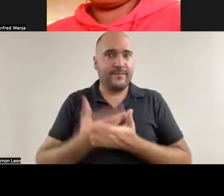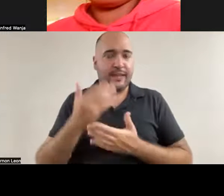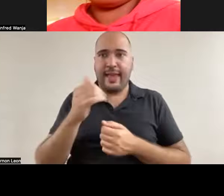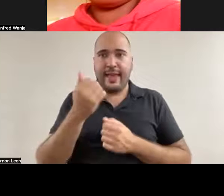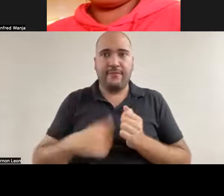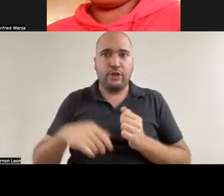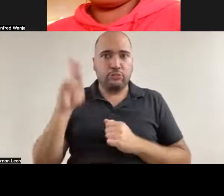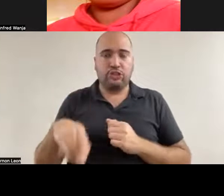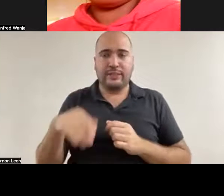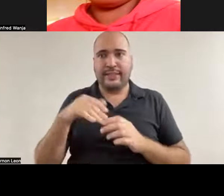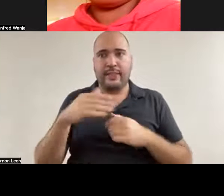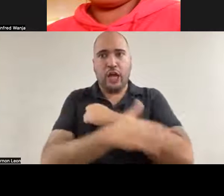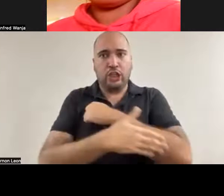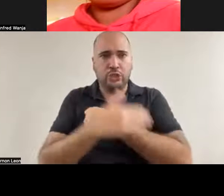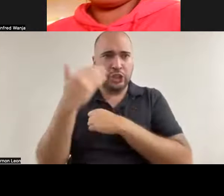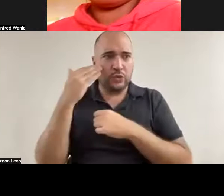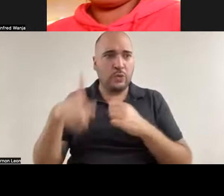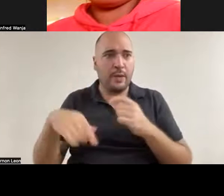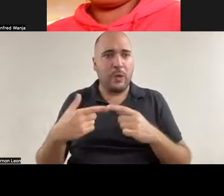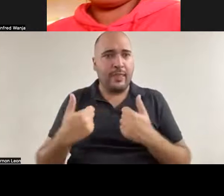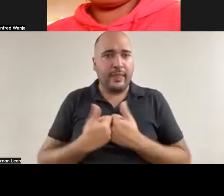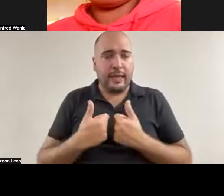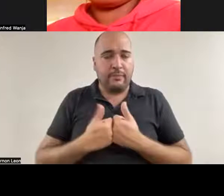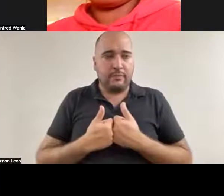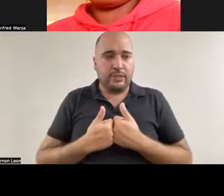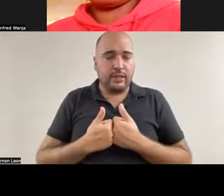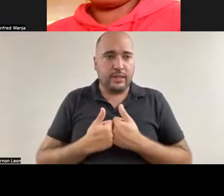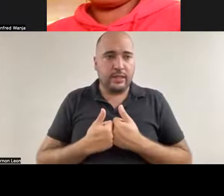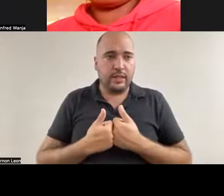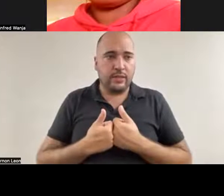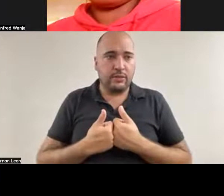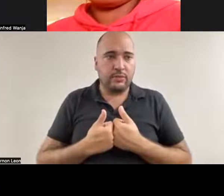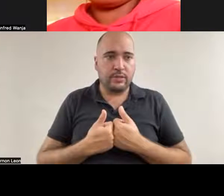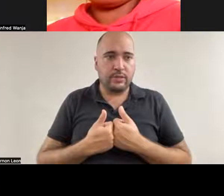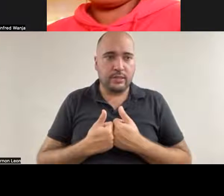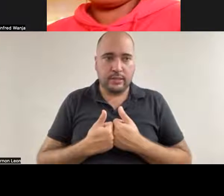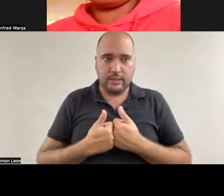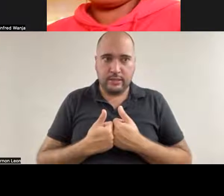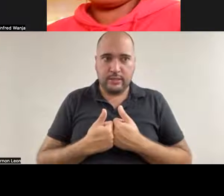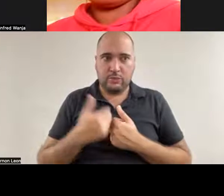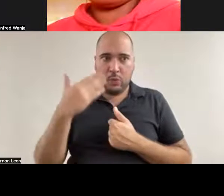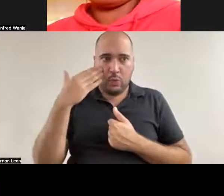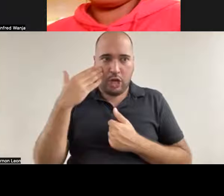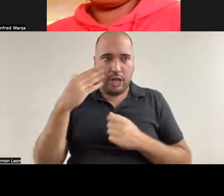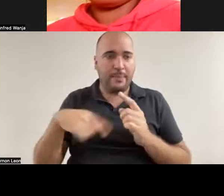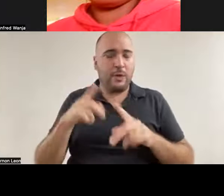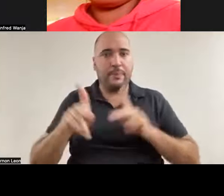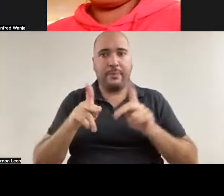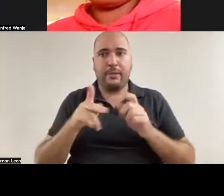knew about the games, and every person was aware about people